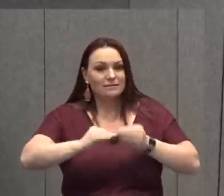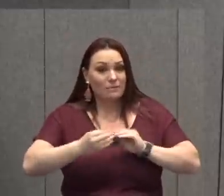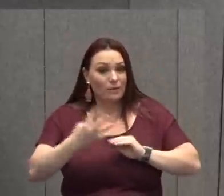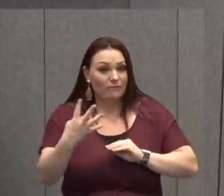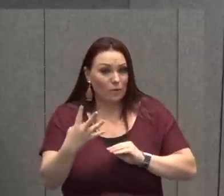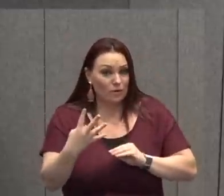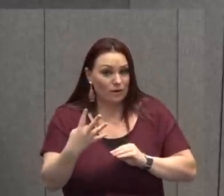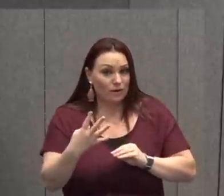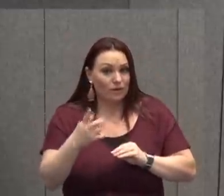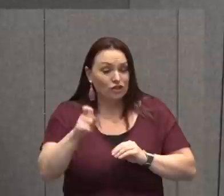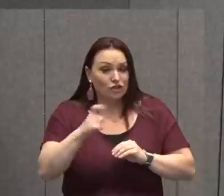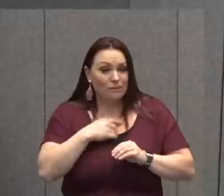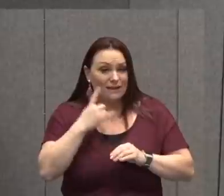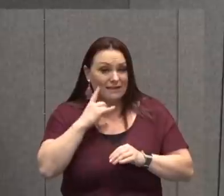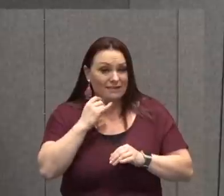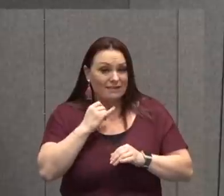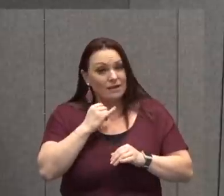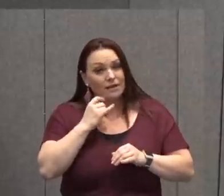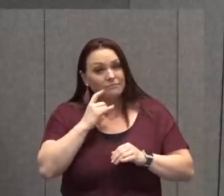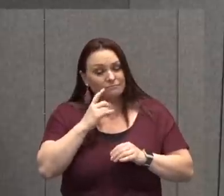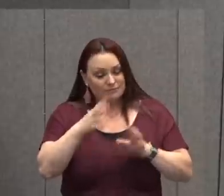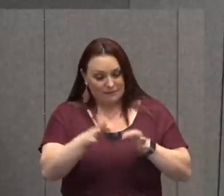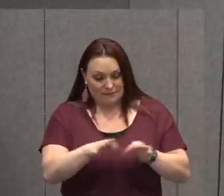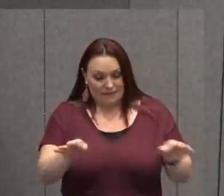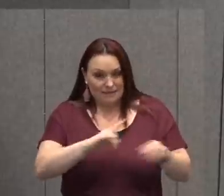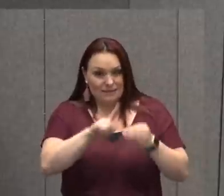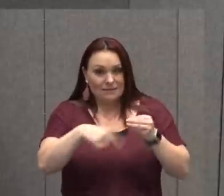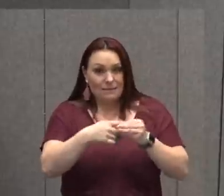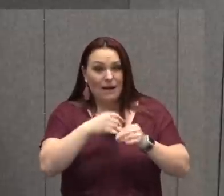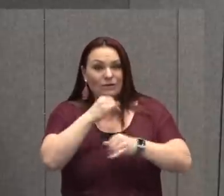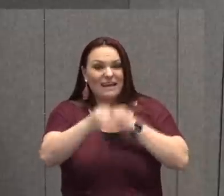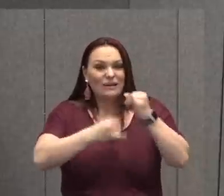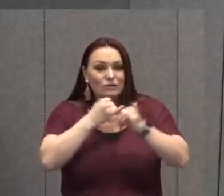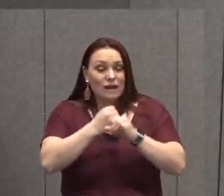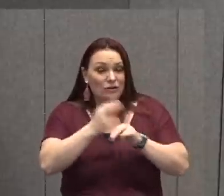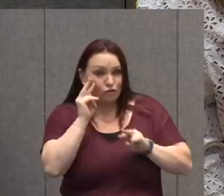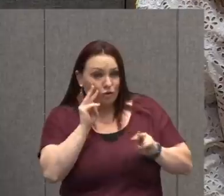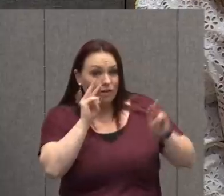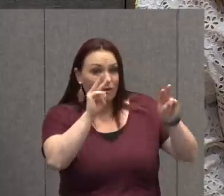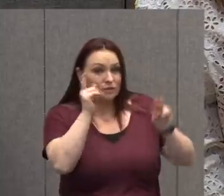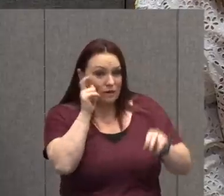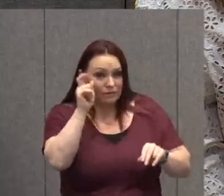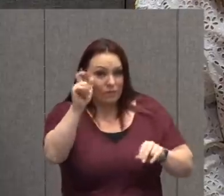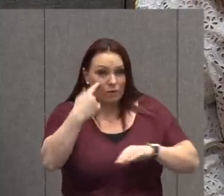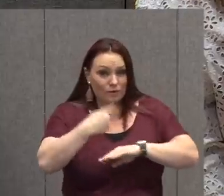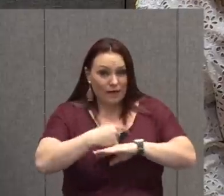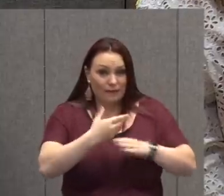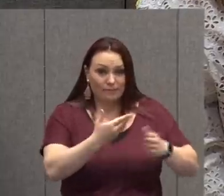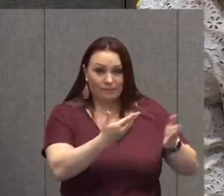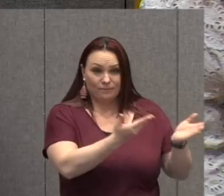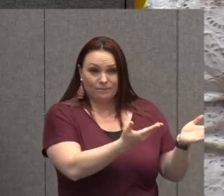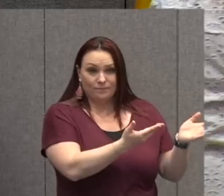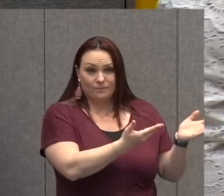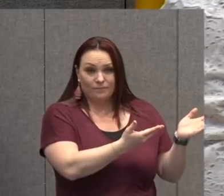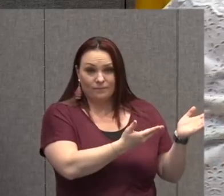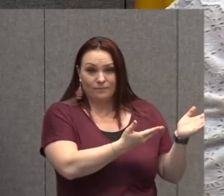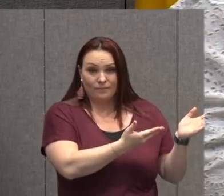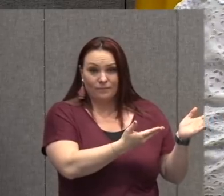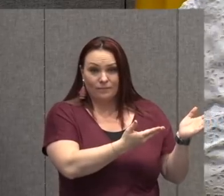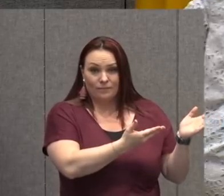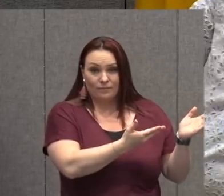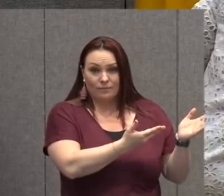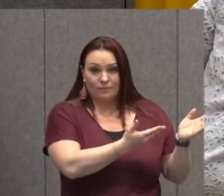the International Observe the Moon Day. So here is my sentence about that. Every